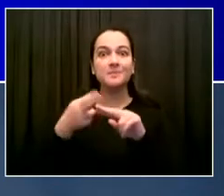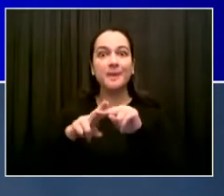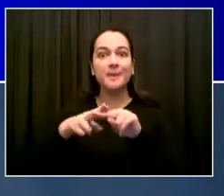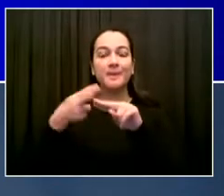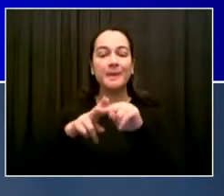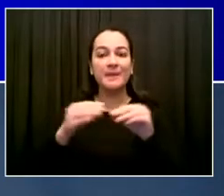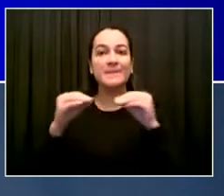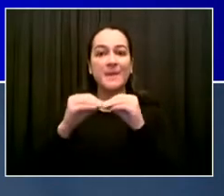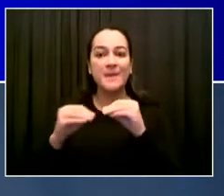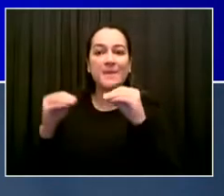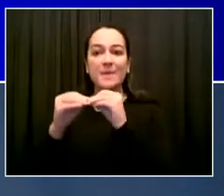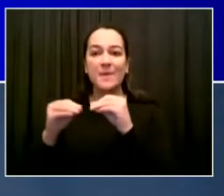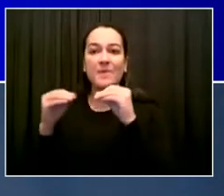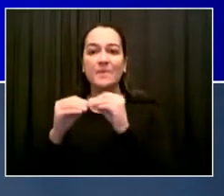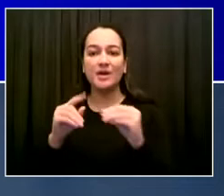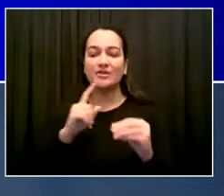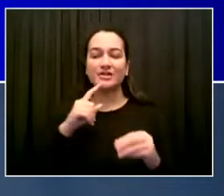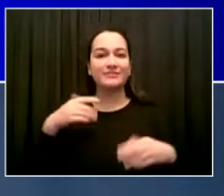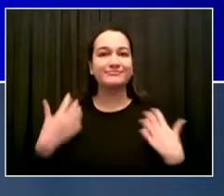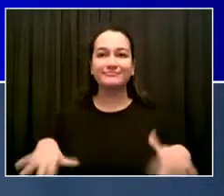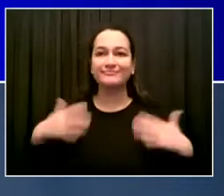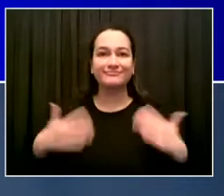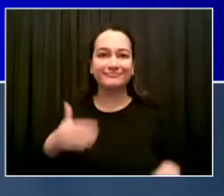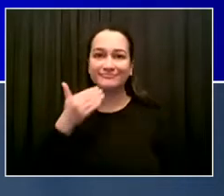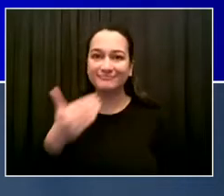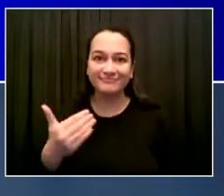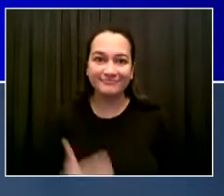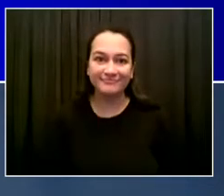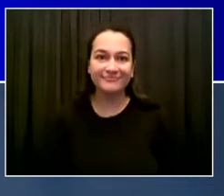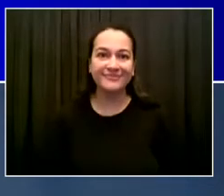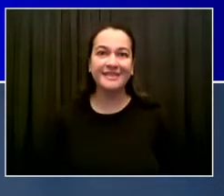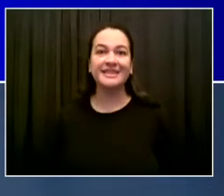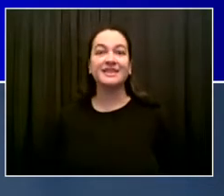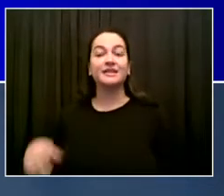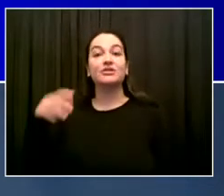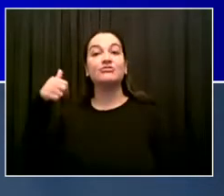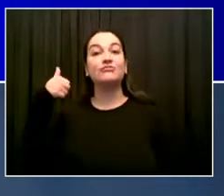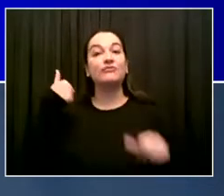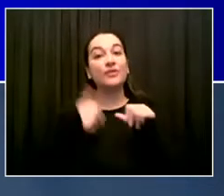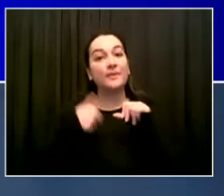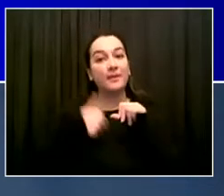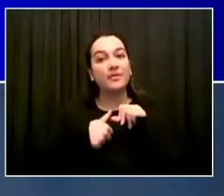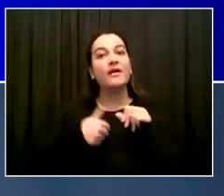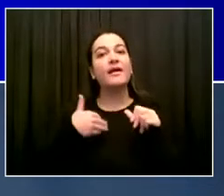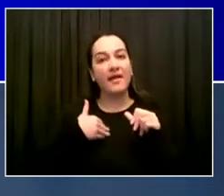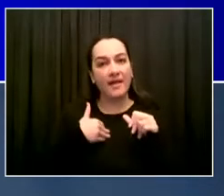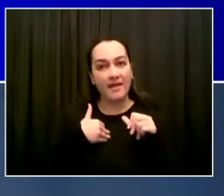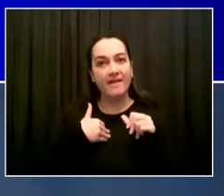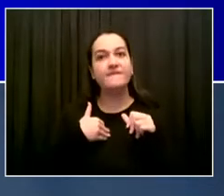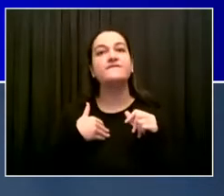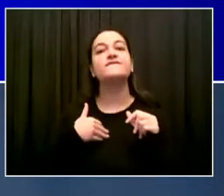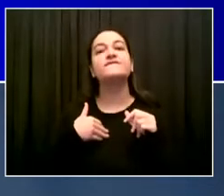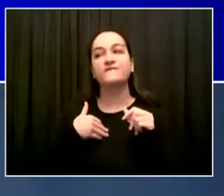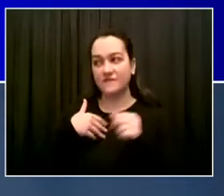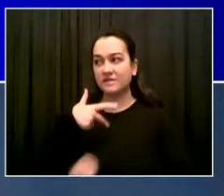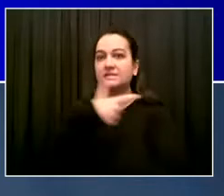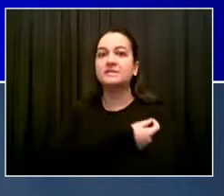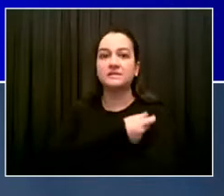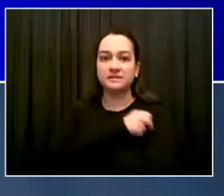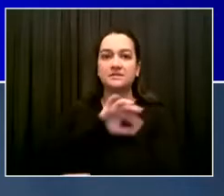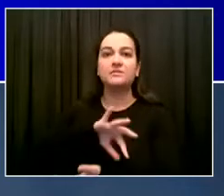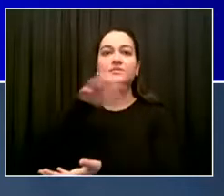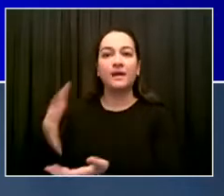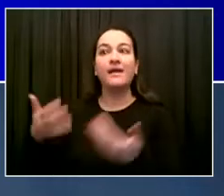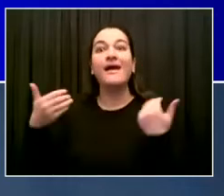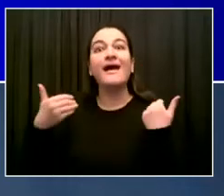ready because we have the capacity. We have the vaccinators ready. We still need a hell of a lot more supply, I'll keep saying, but